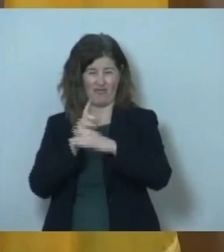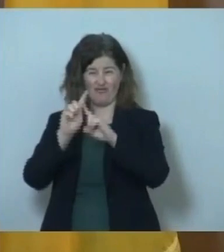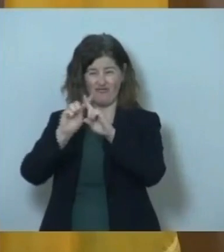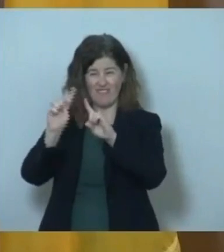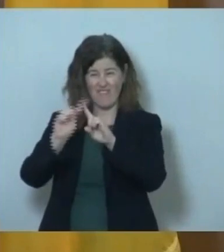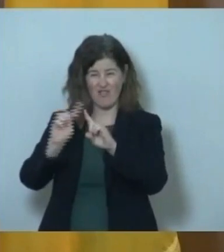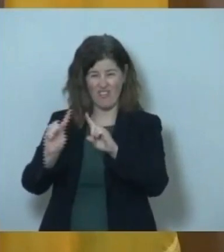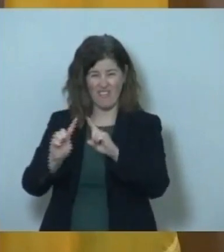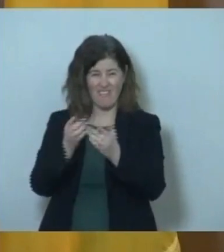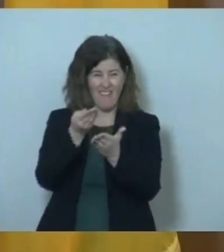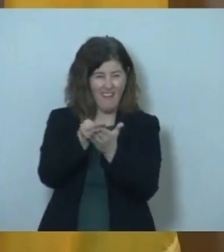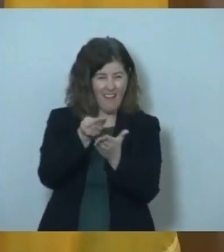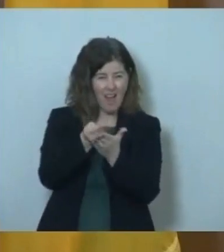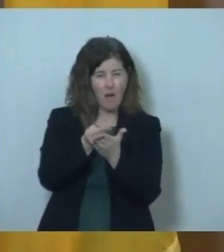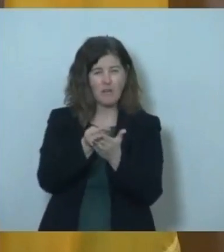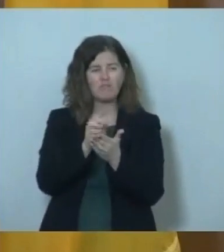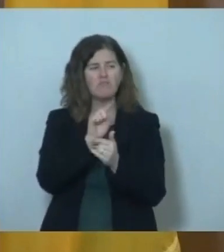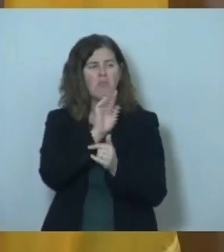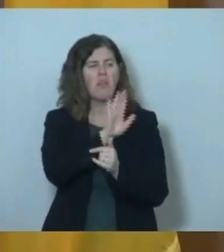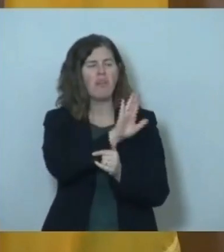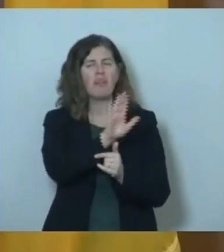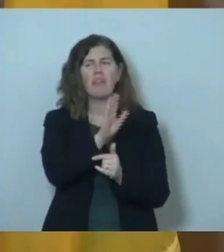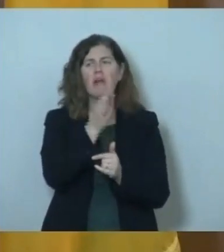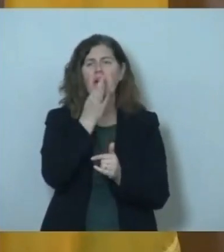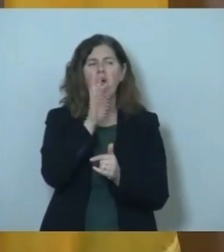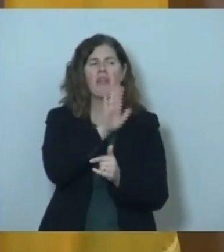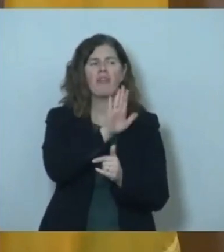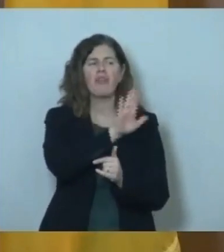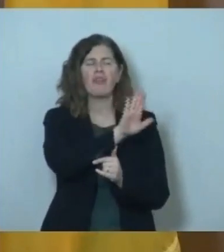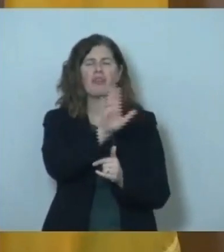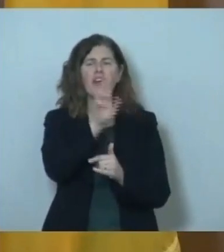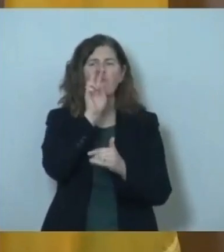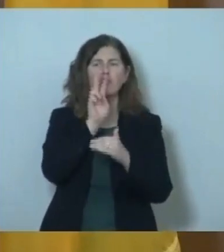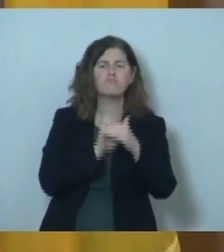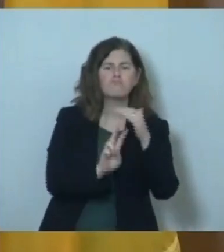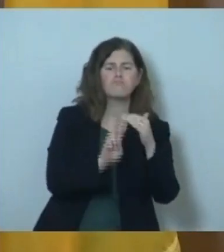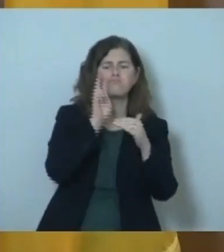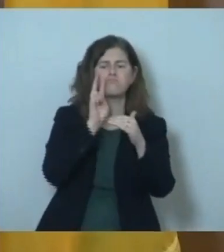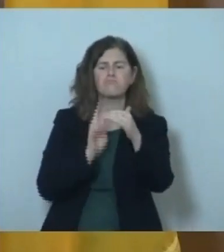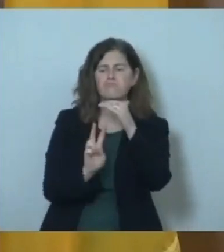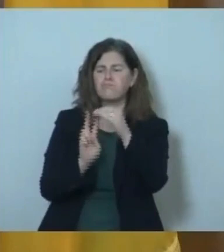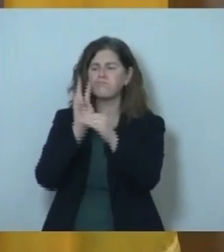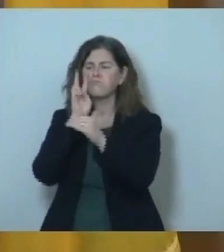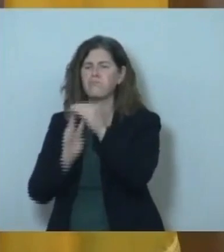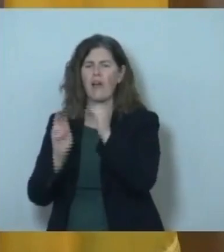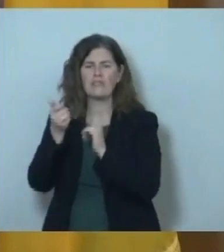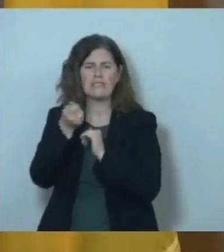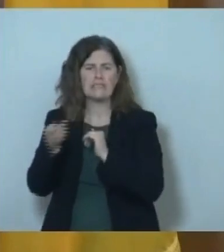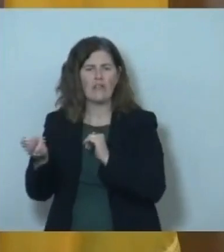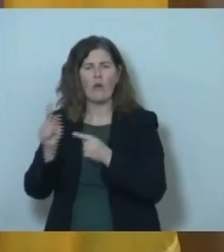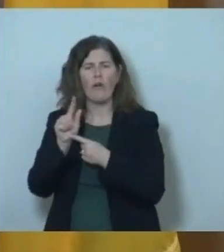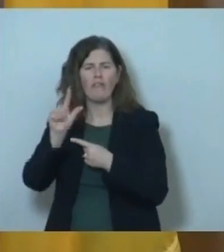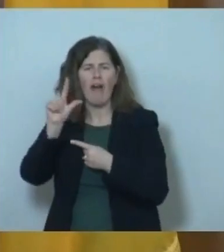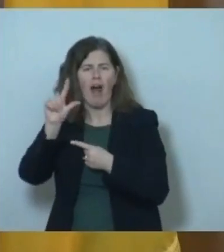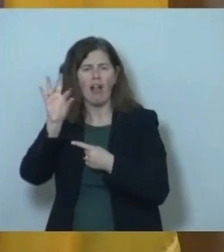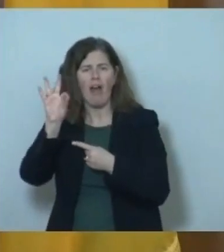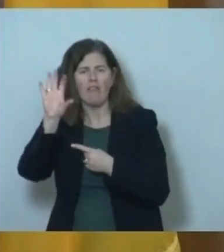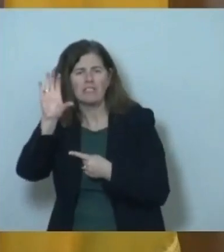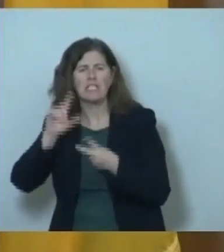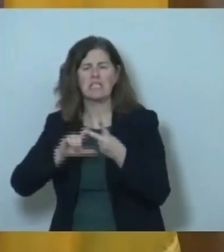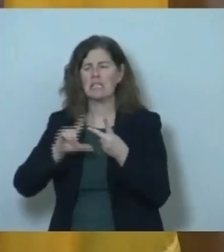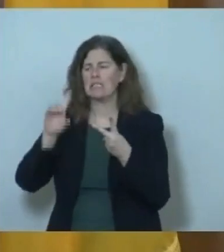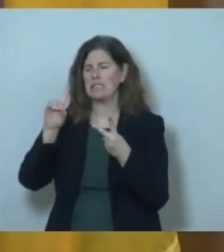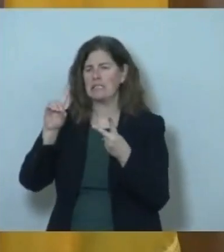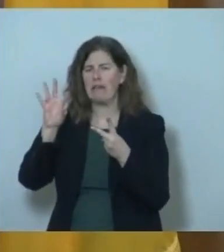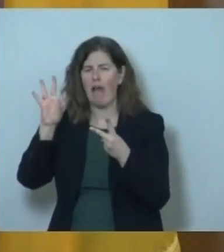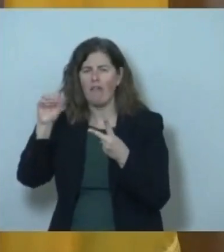right, and experts' projections, it looks at, so I've got several economists, LFC, we have our own at DFA,